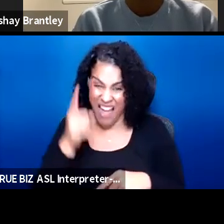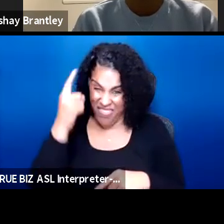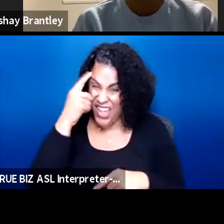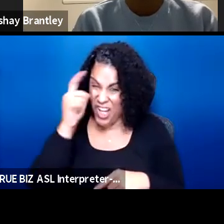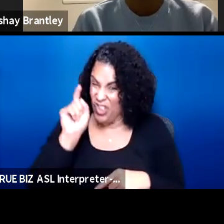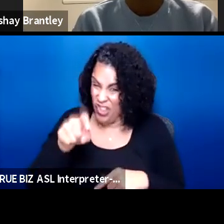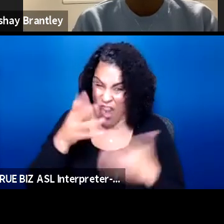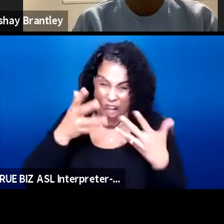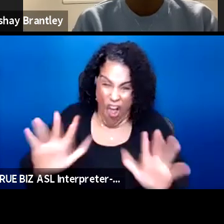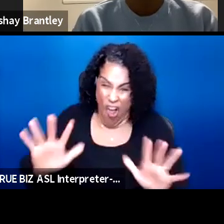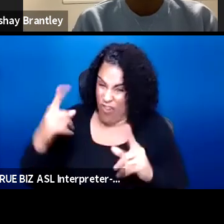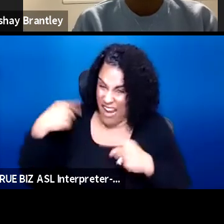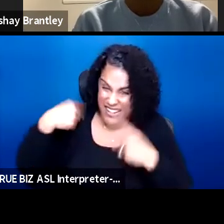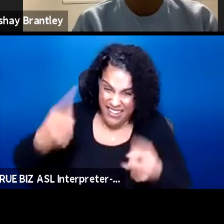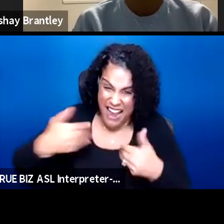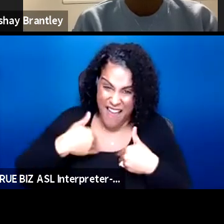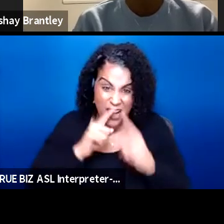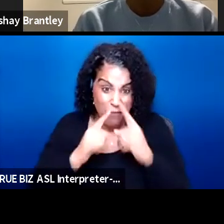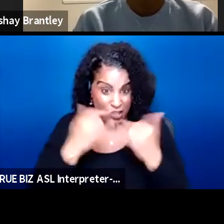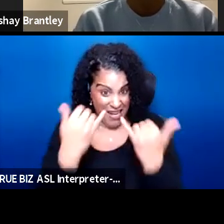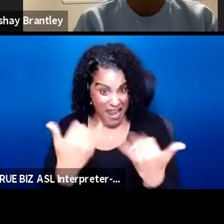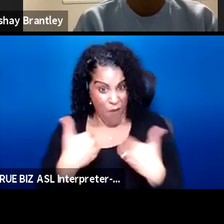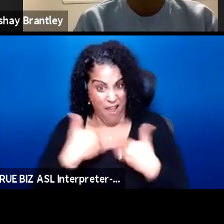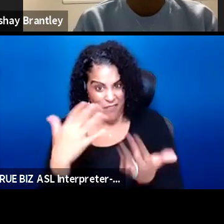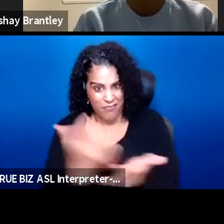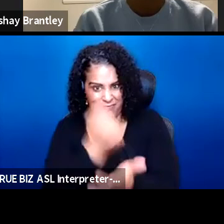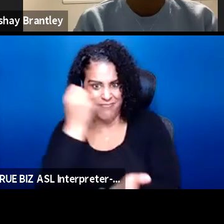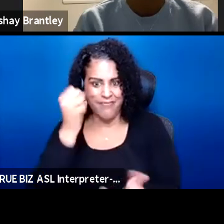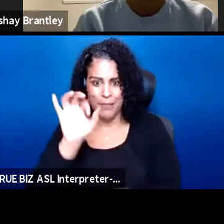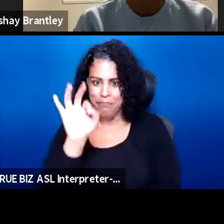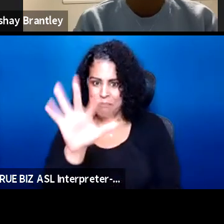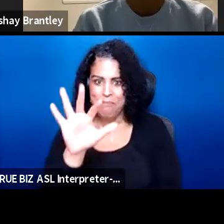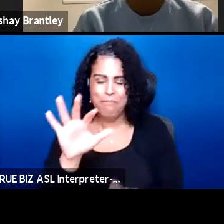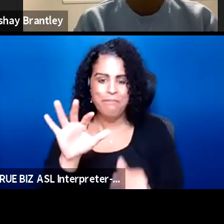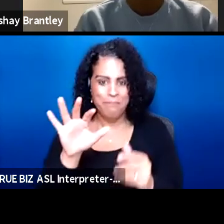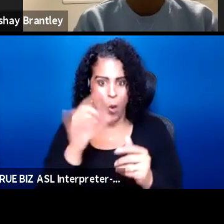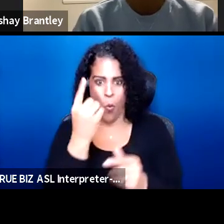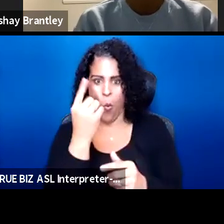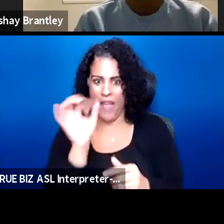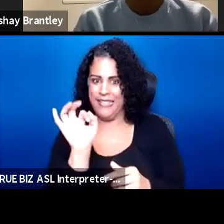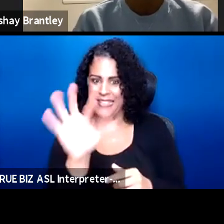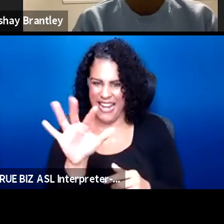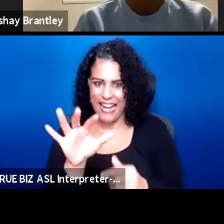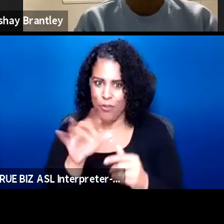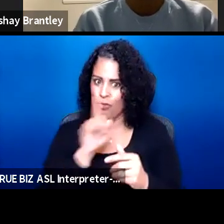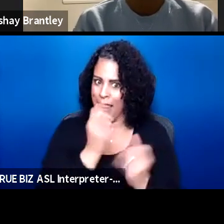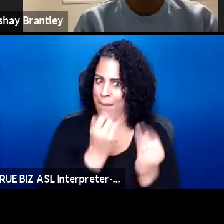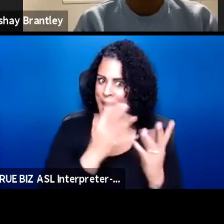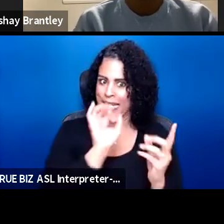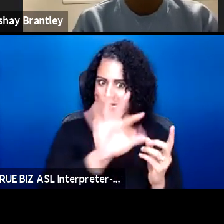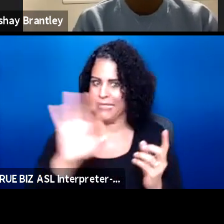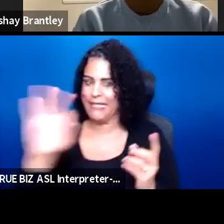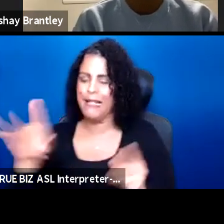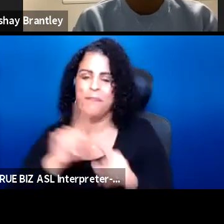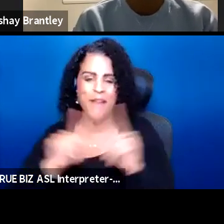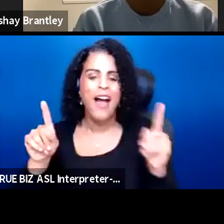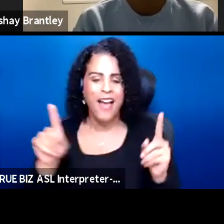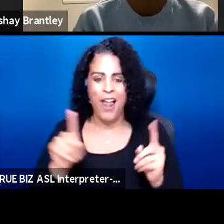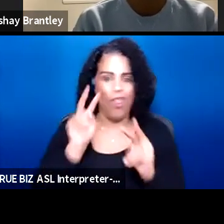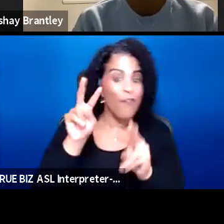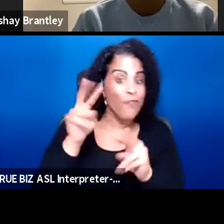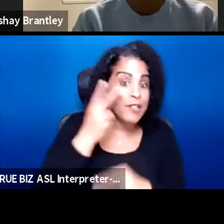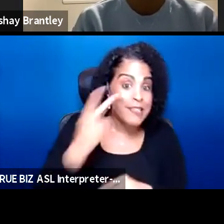so now we're here, now we're planting one seed of many that should be planted. And I look forward to seeing